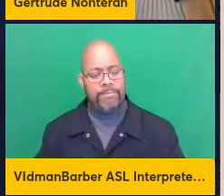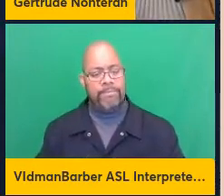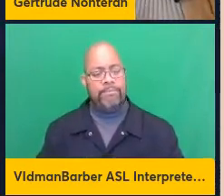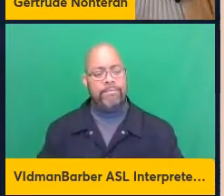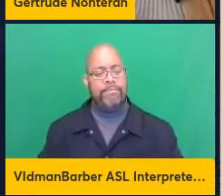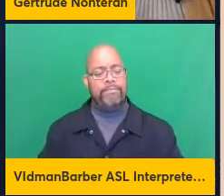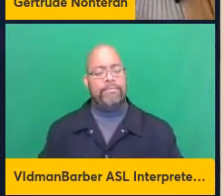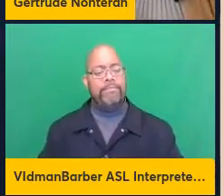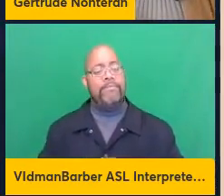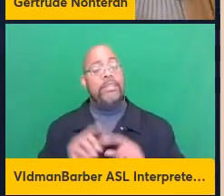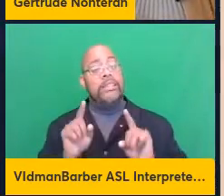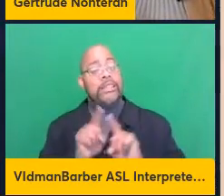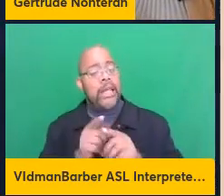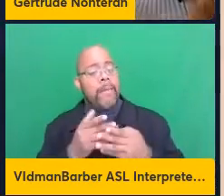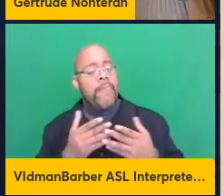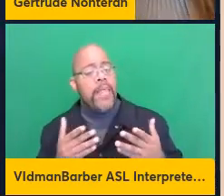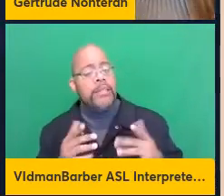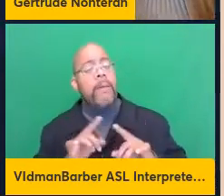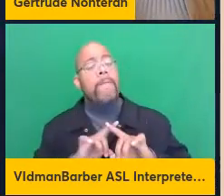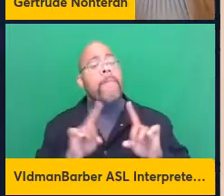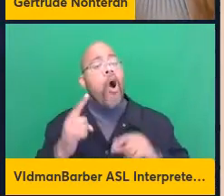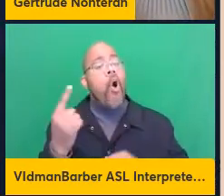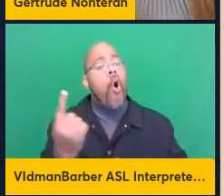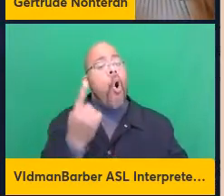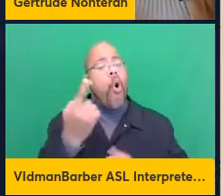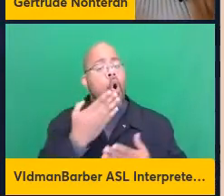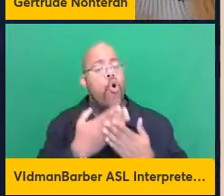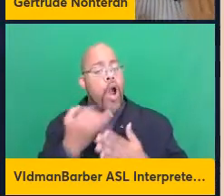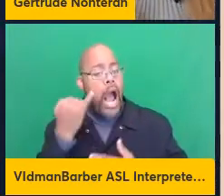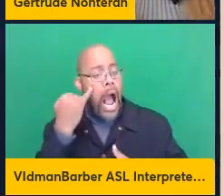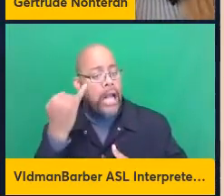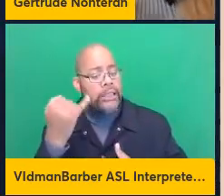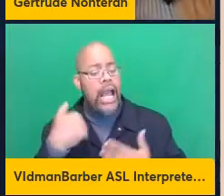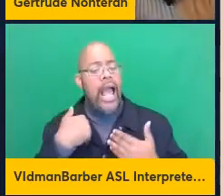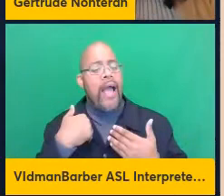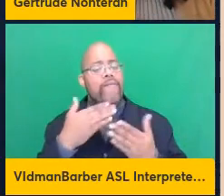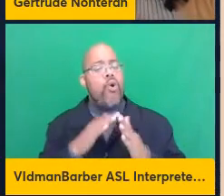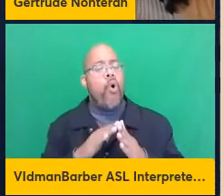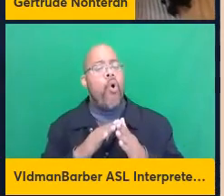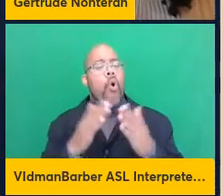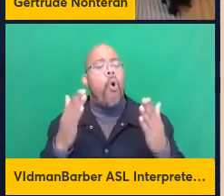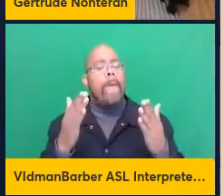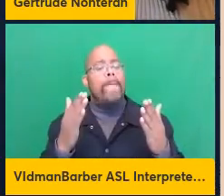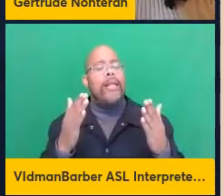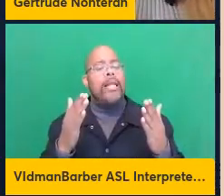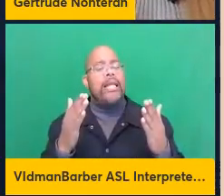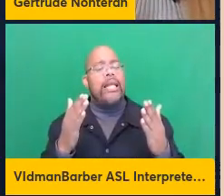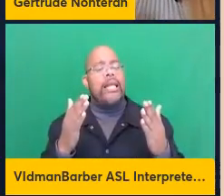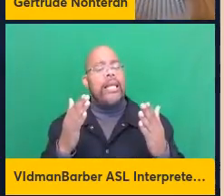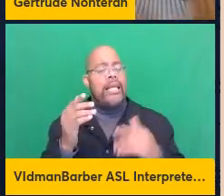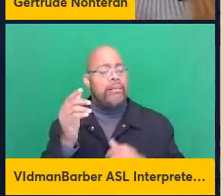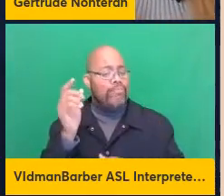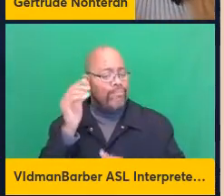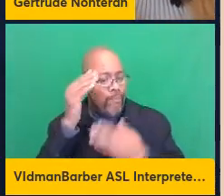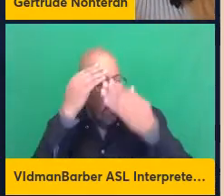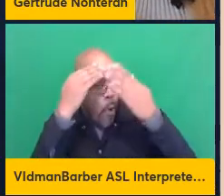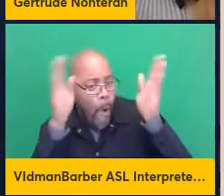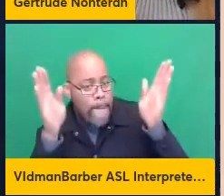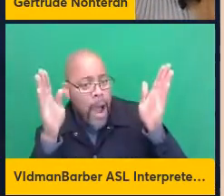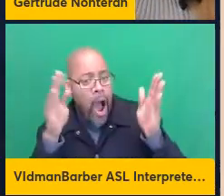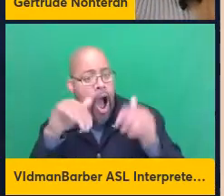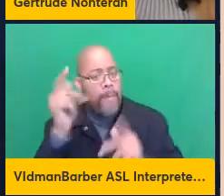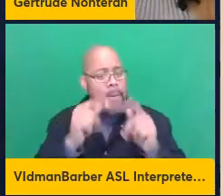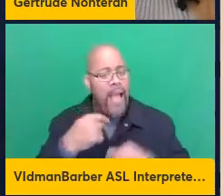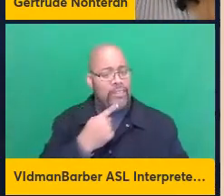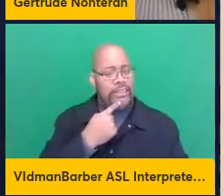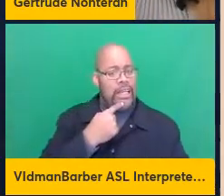The same things, but it's always a good idea to have an open ear to listen to what somebody has